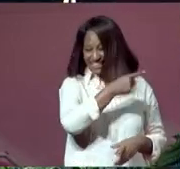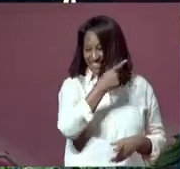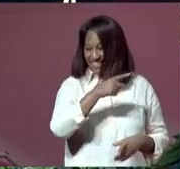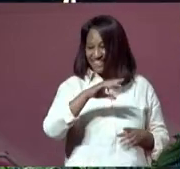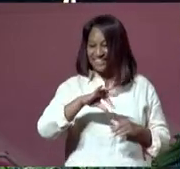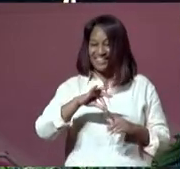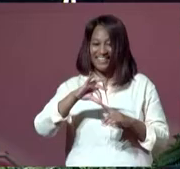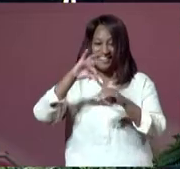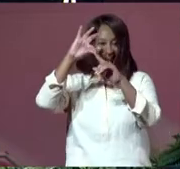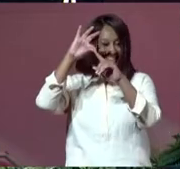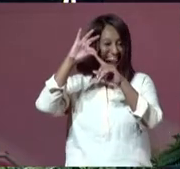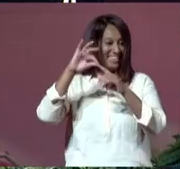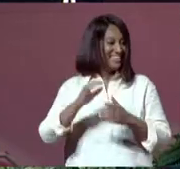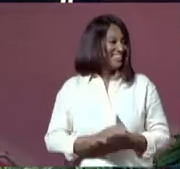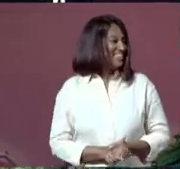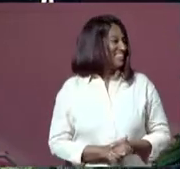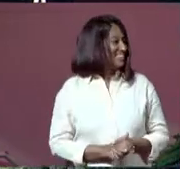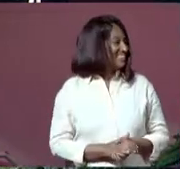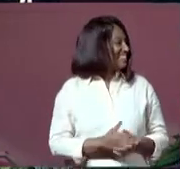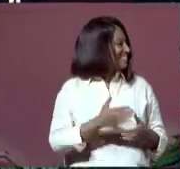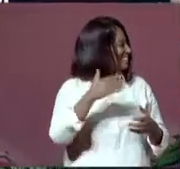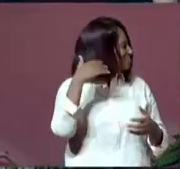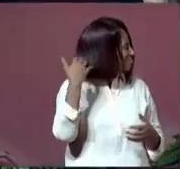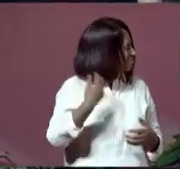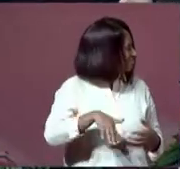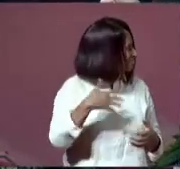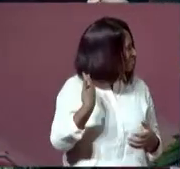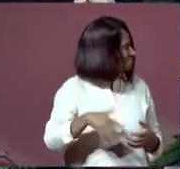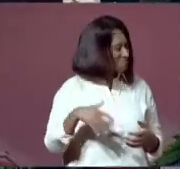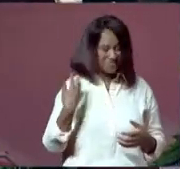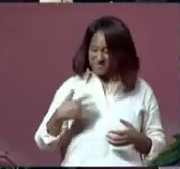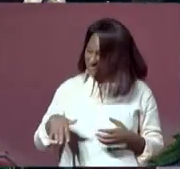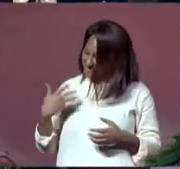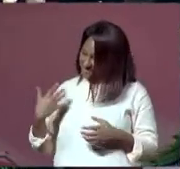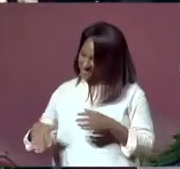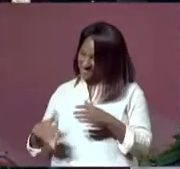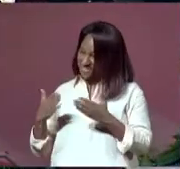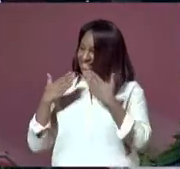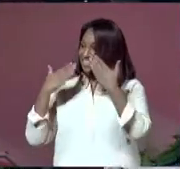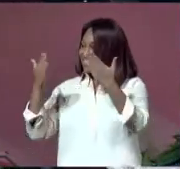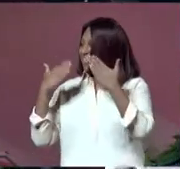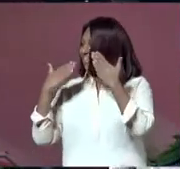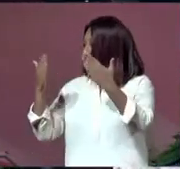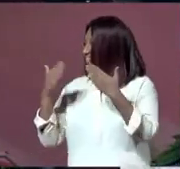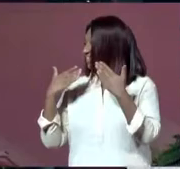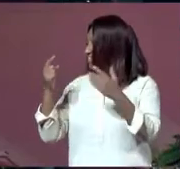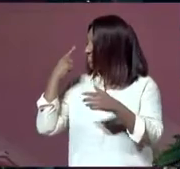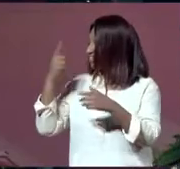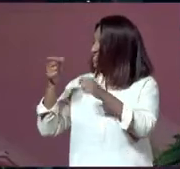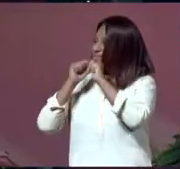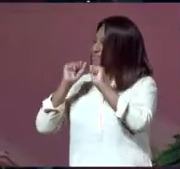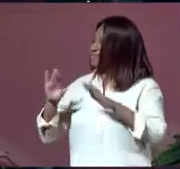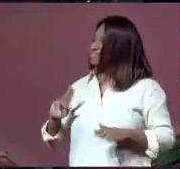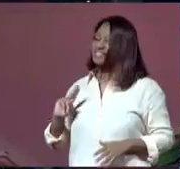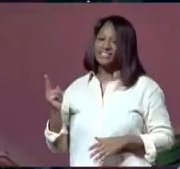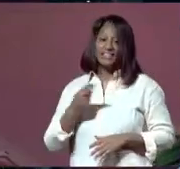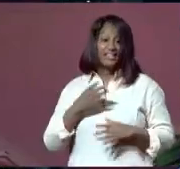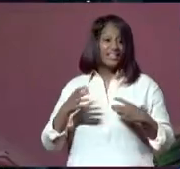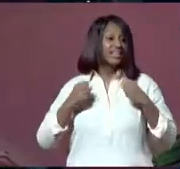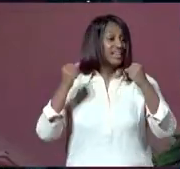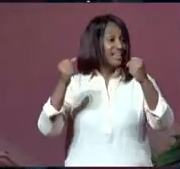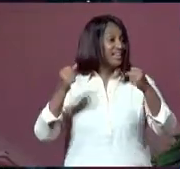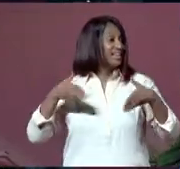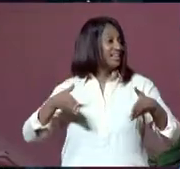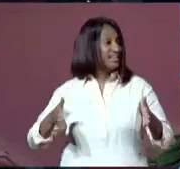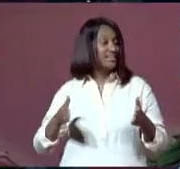special. That was it, okay? That was it. Y'all are the best. Thank you very much for blessing us in such a powerful way.